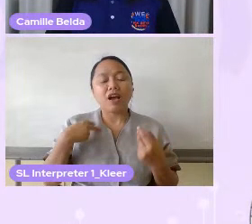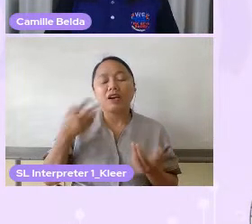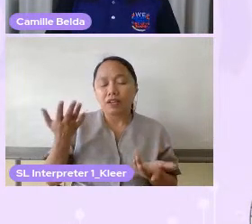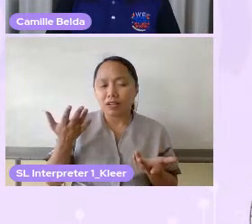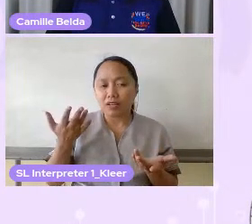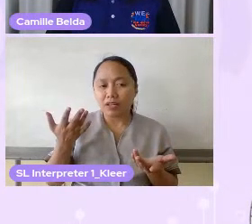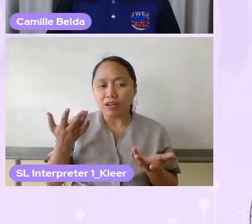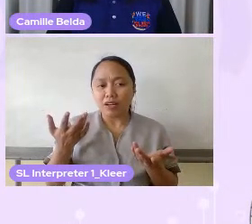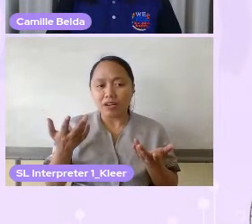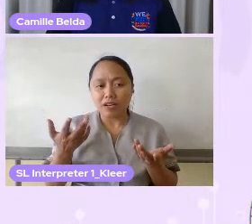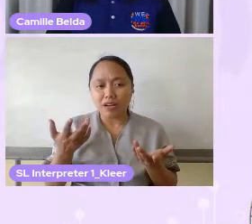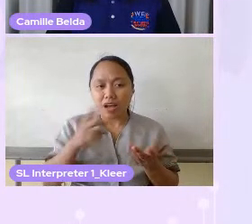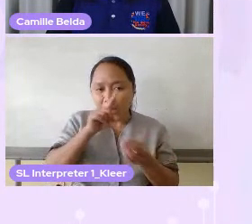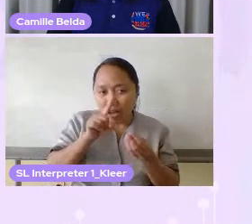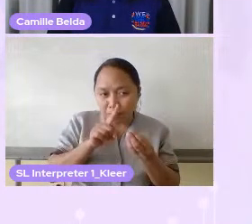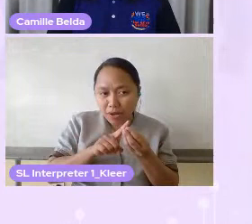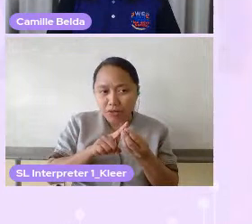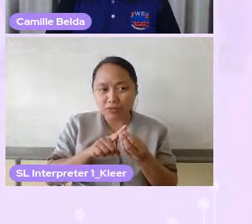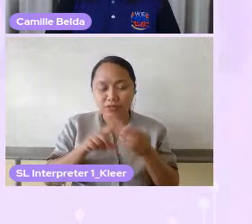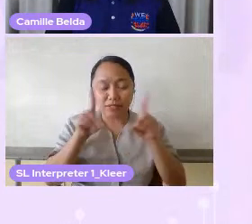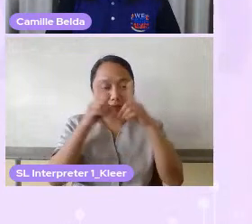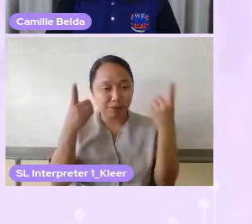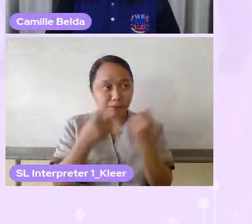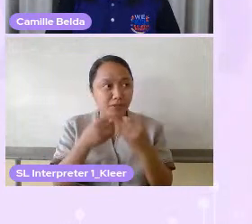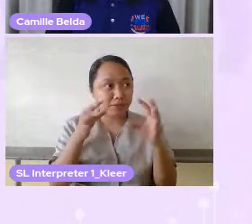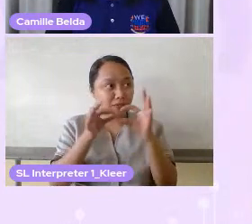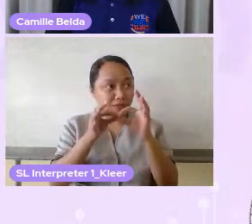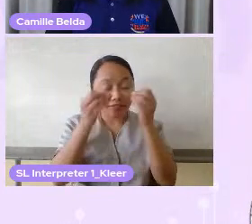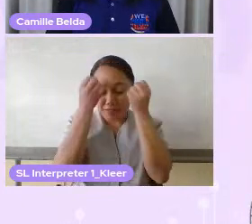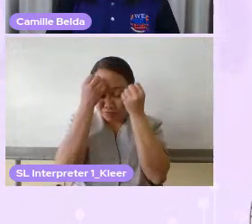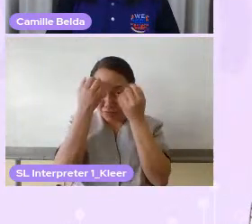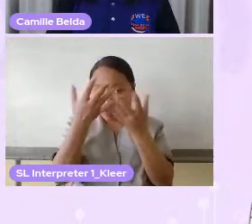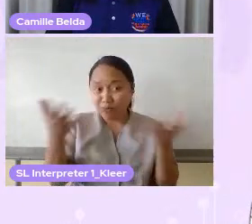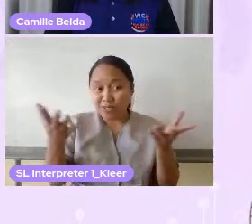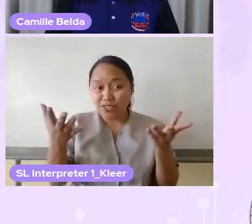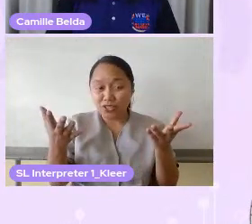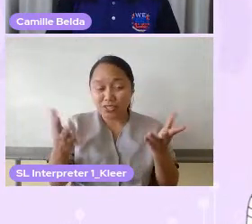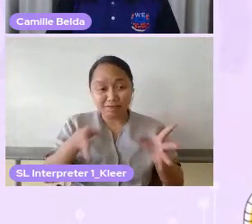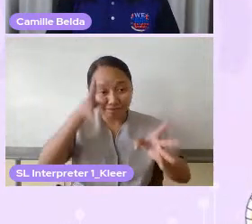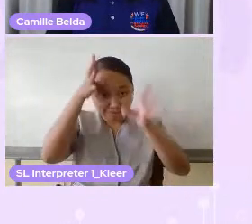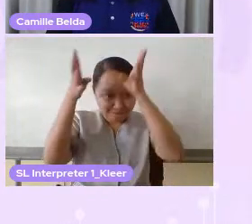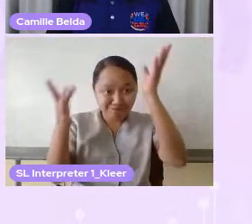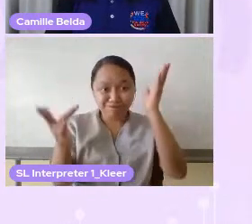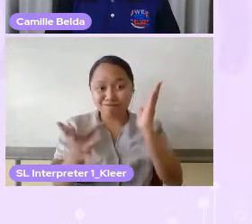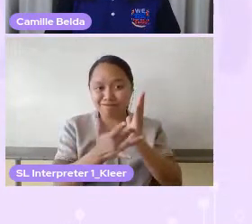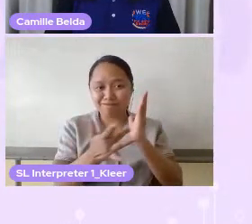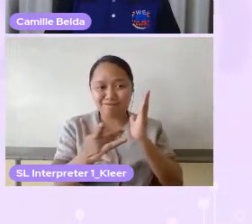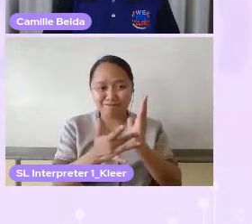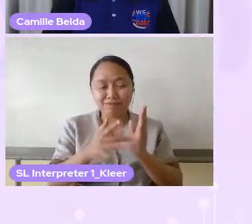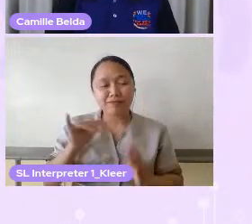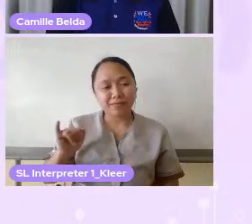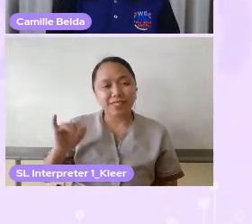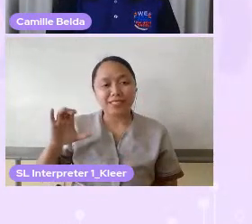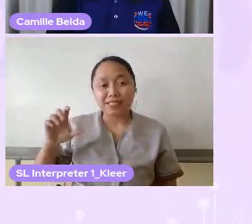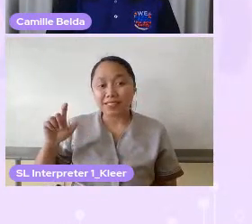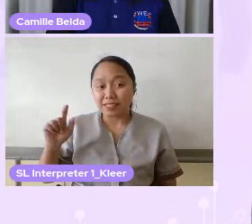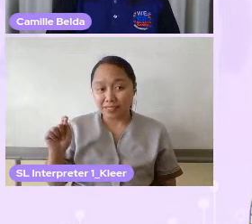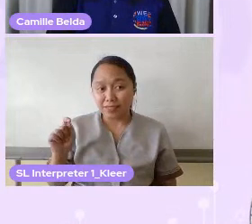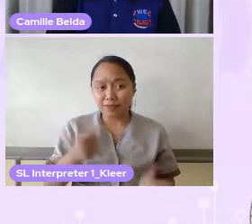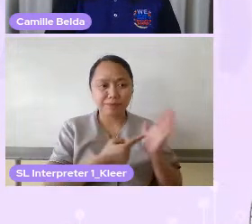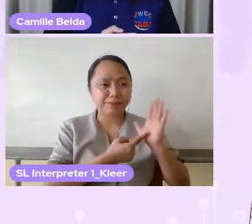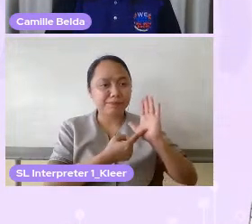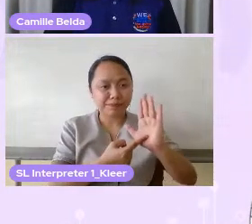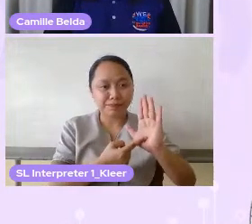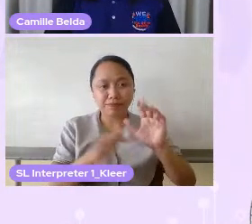Ito ay ang Department of Information and Communications Technology o DICT. Representing the